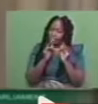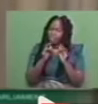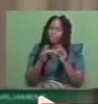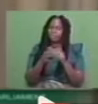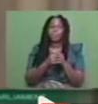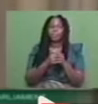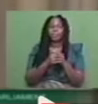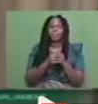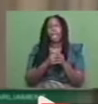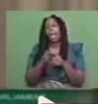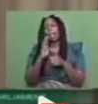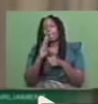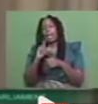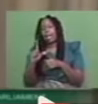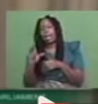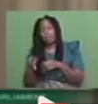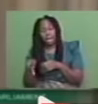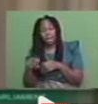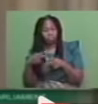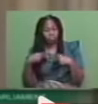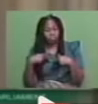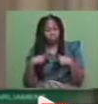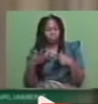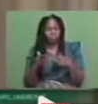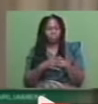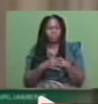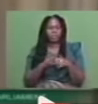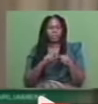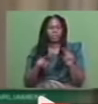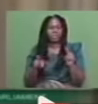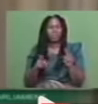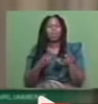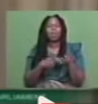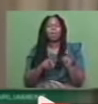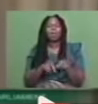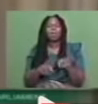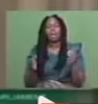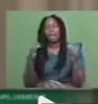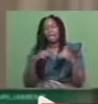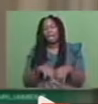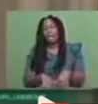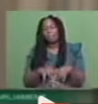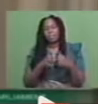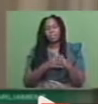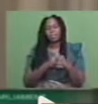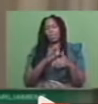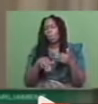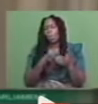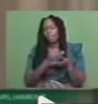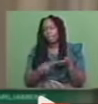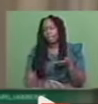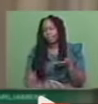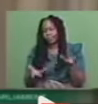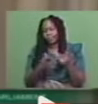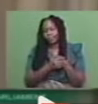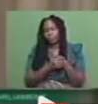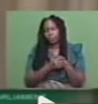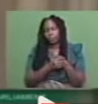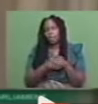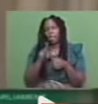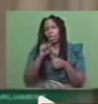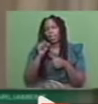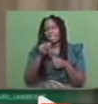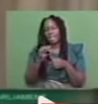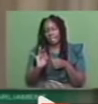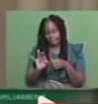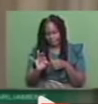single electronic window. As with the previous undertakings, that too failed. 2019, government again